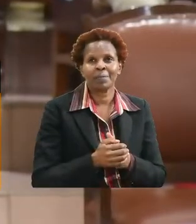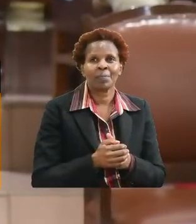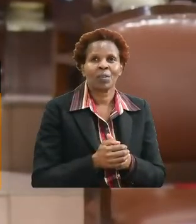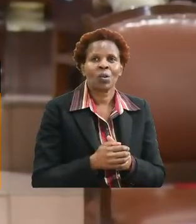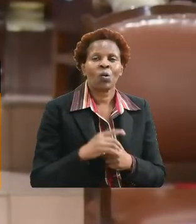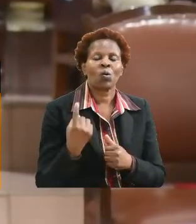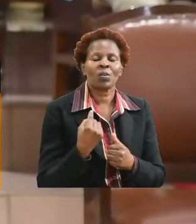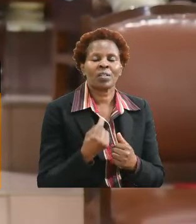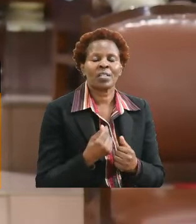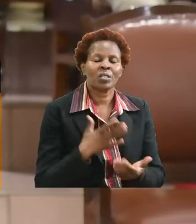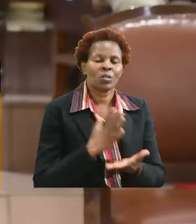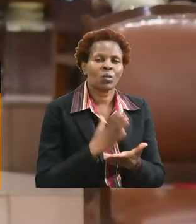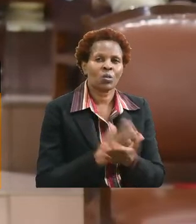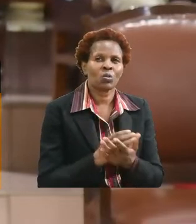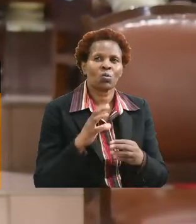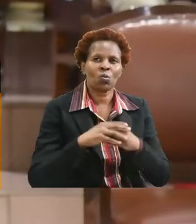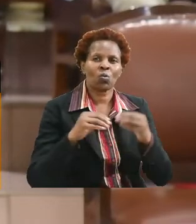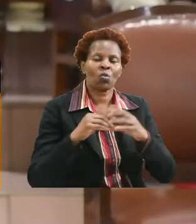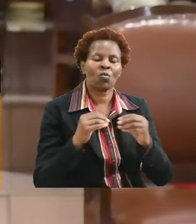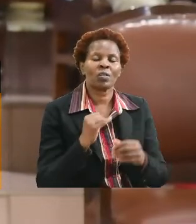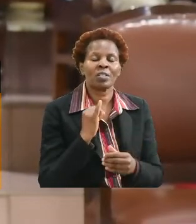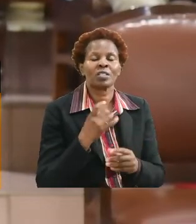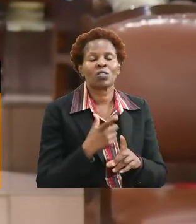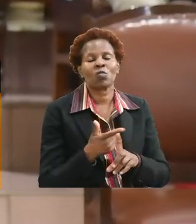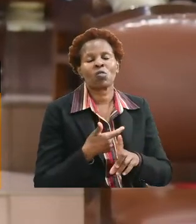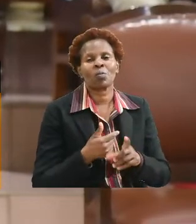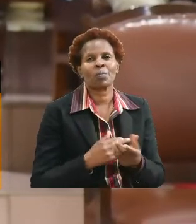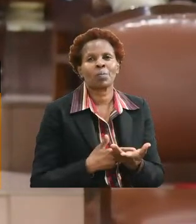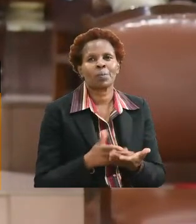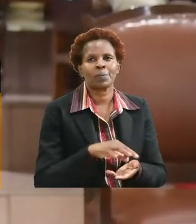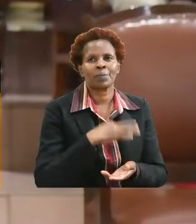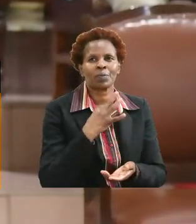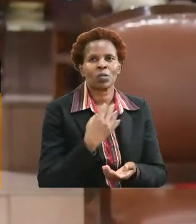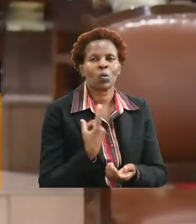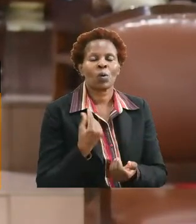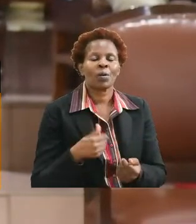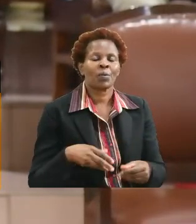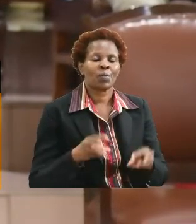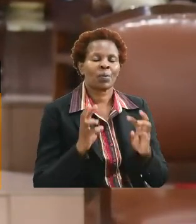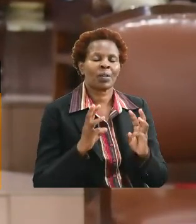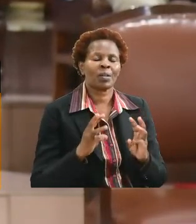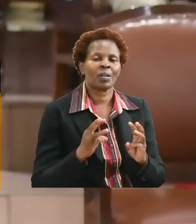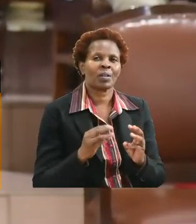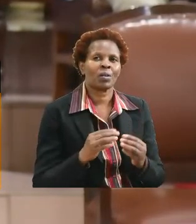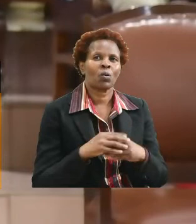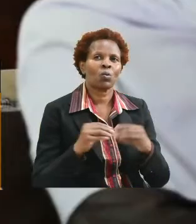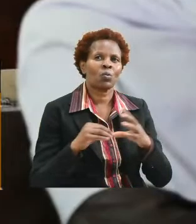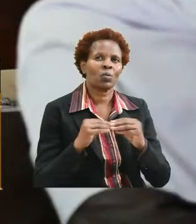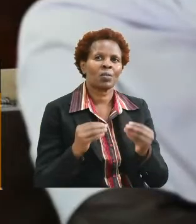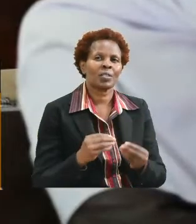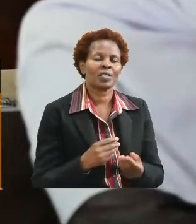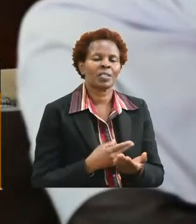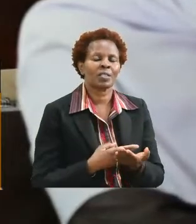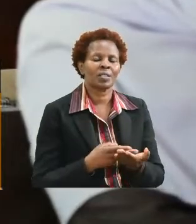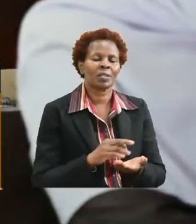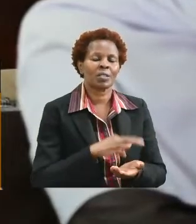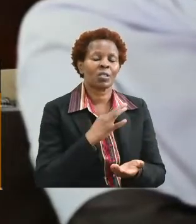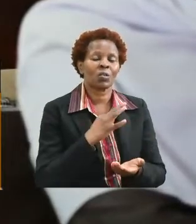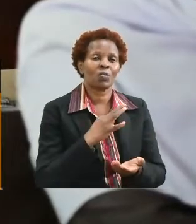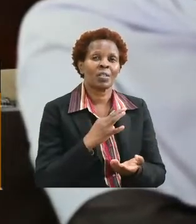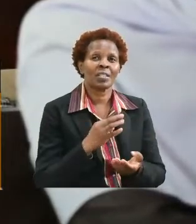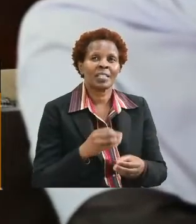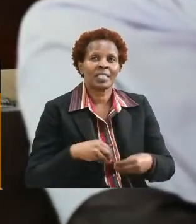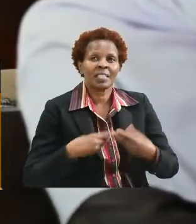only true comfort comes from the Holy Spirit. And one way that the Holy Spirit comforts is by giving